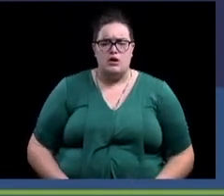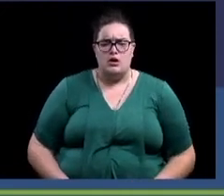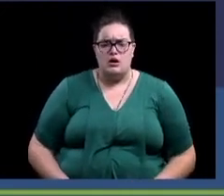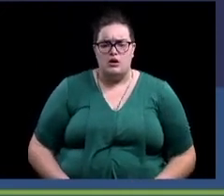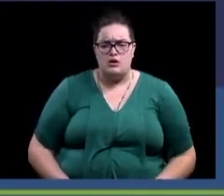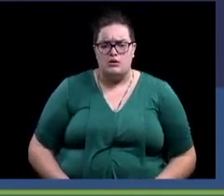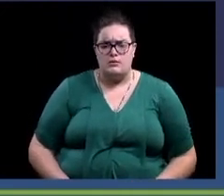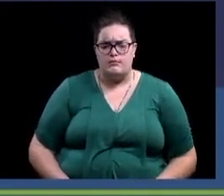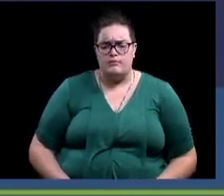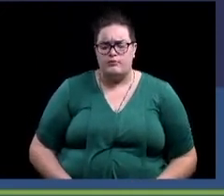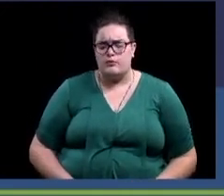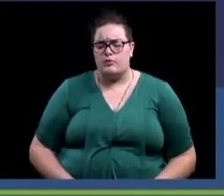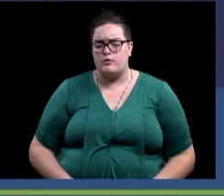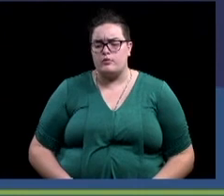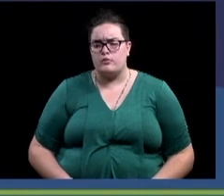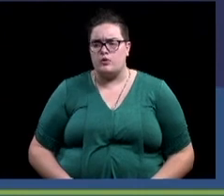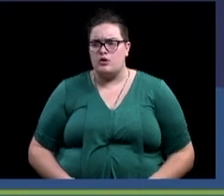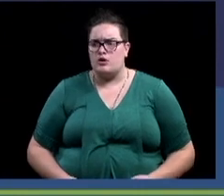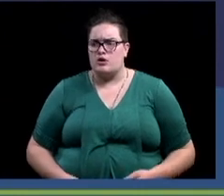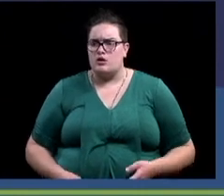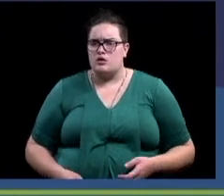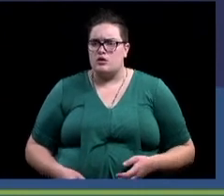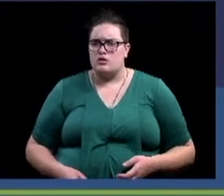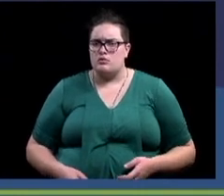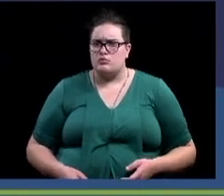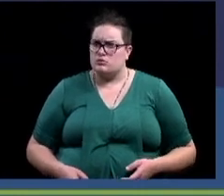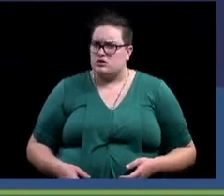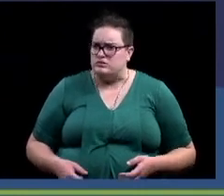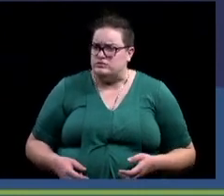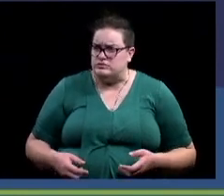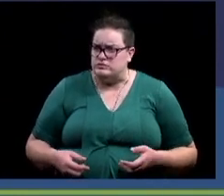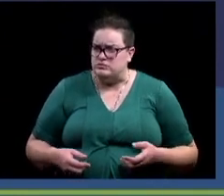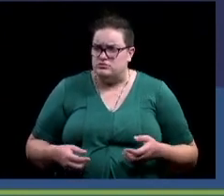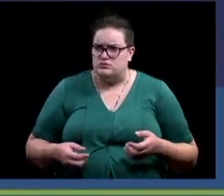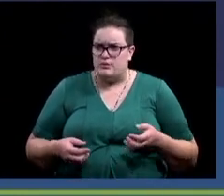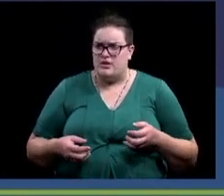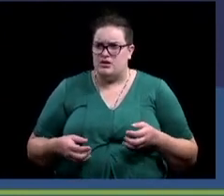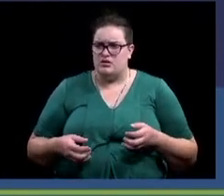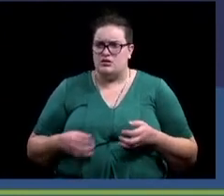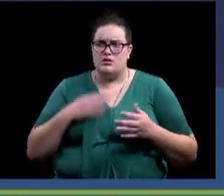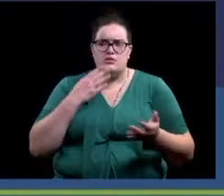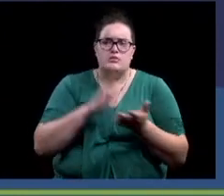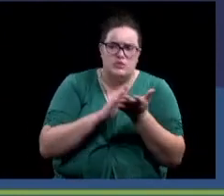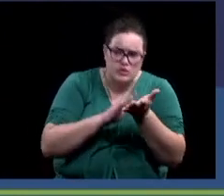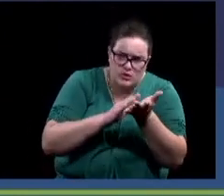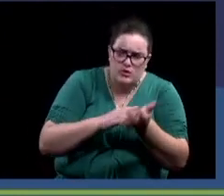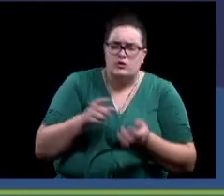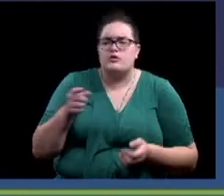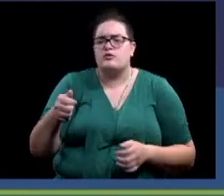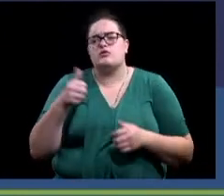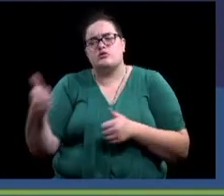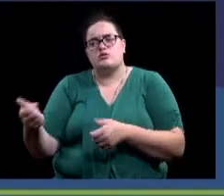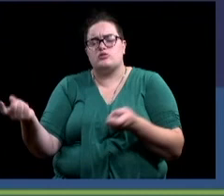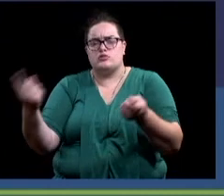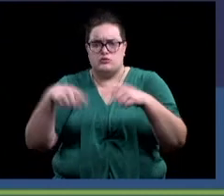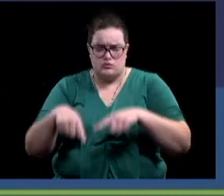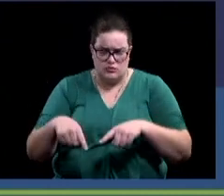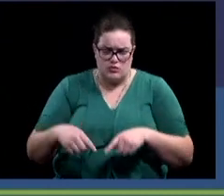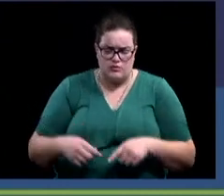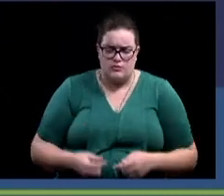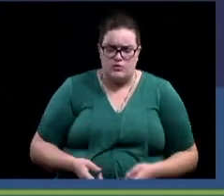your sergeant and your leadership team that's going through the Race Equity Institute training. Very